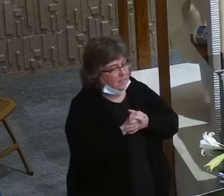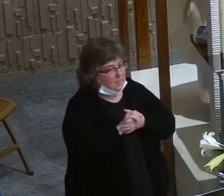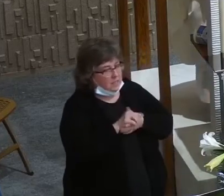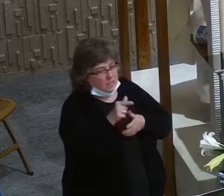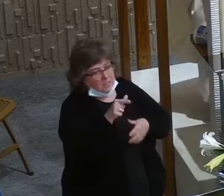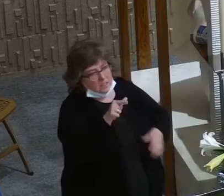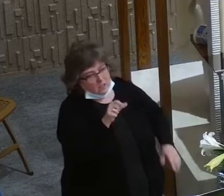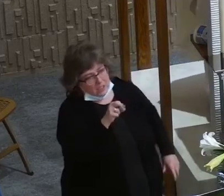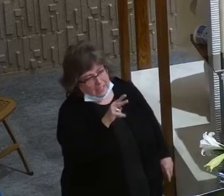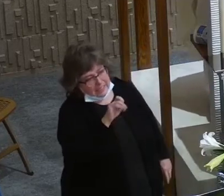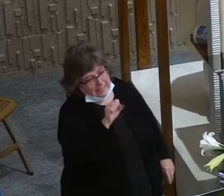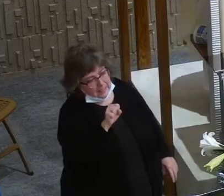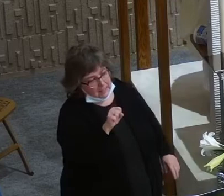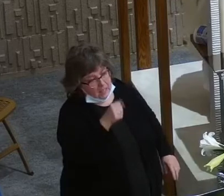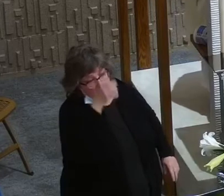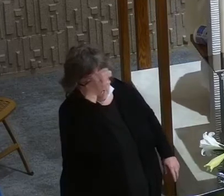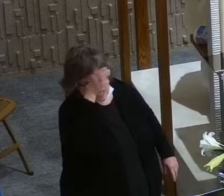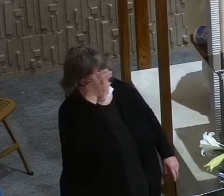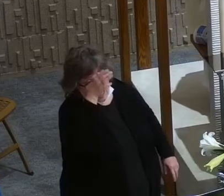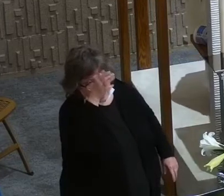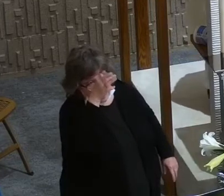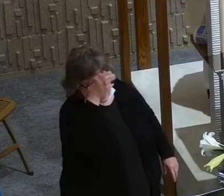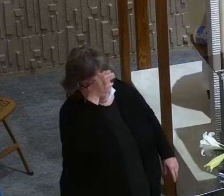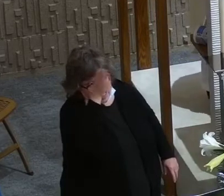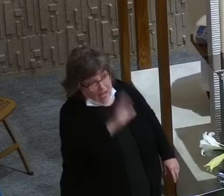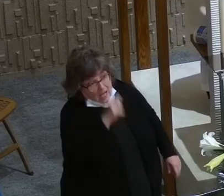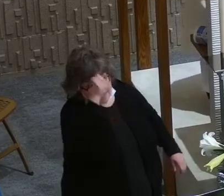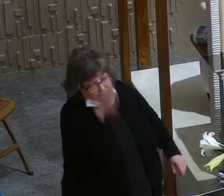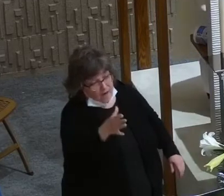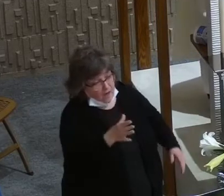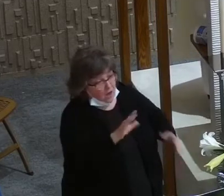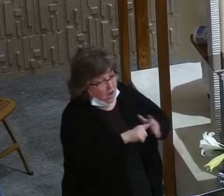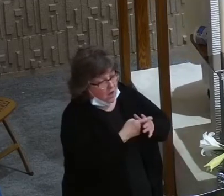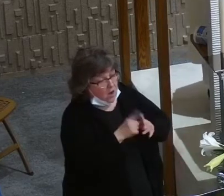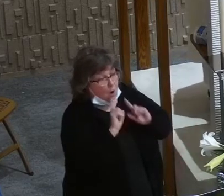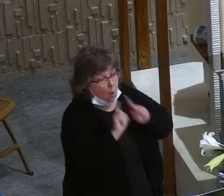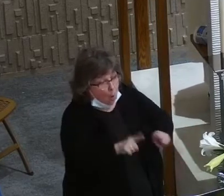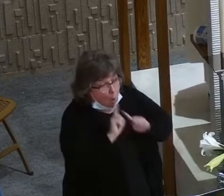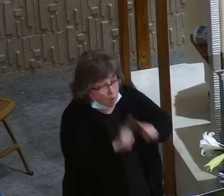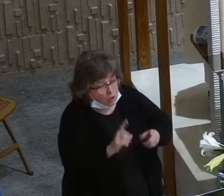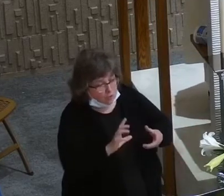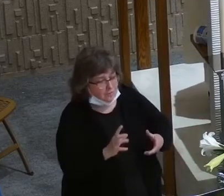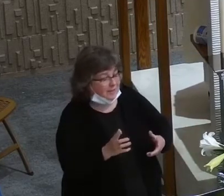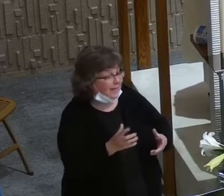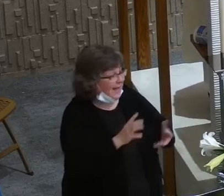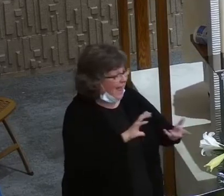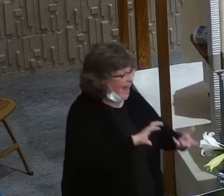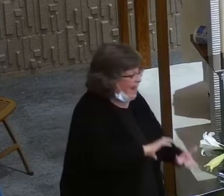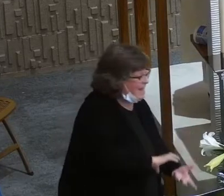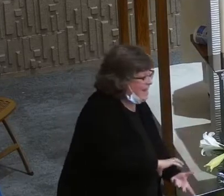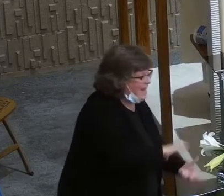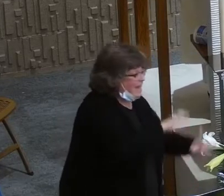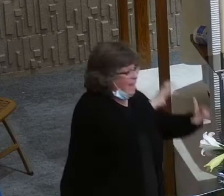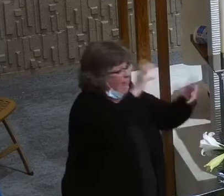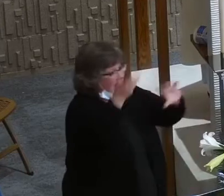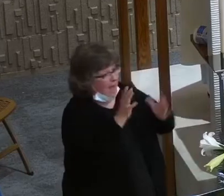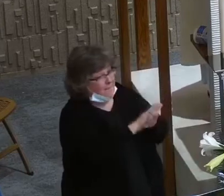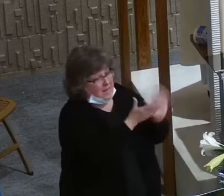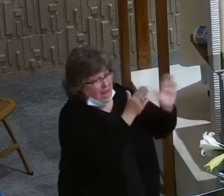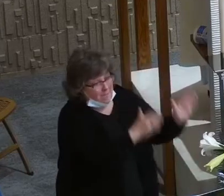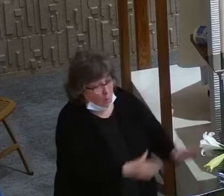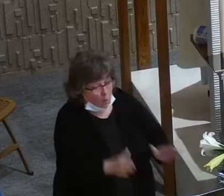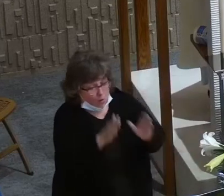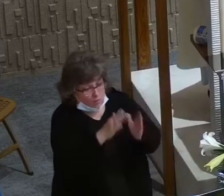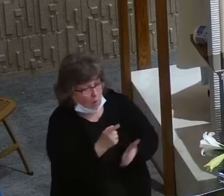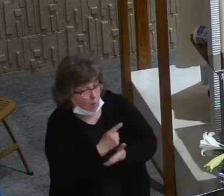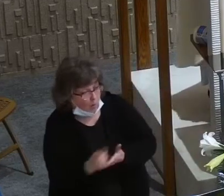of Genesis. God the Father is really on fire. What did he do? He gave order to chaos. In